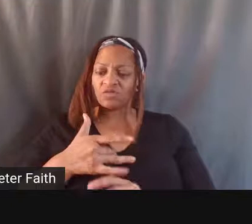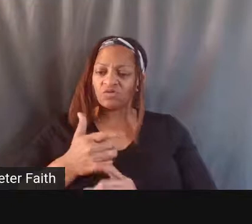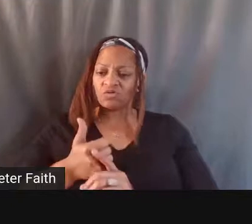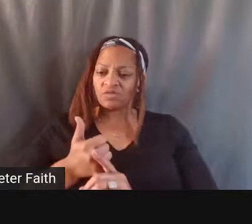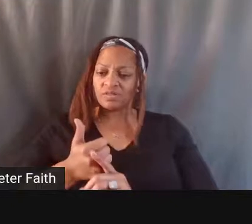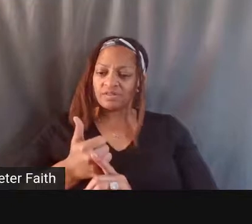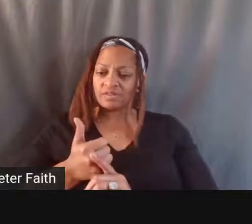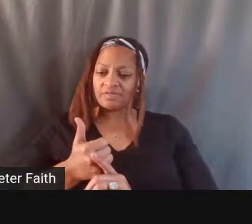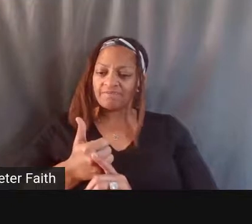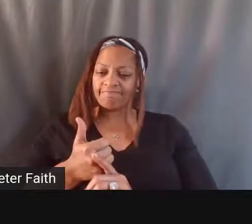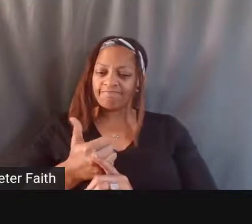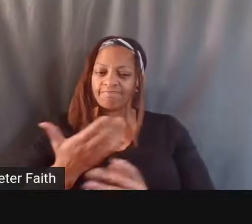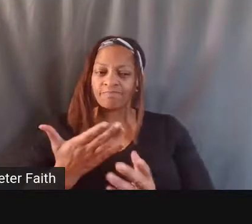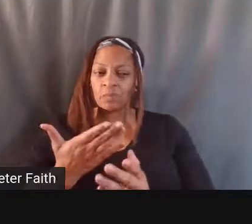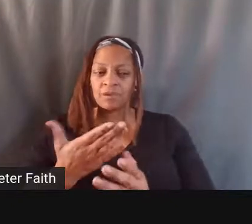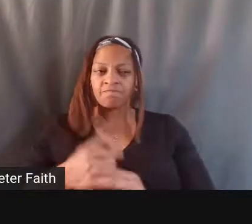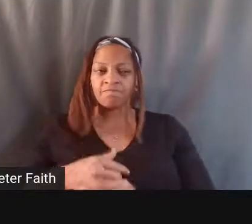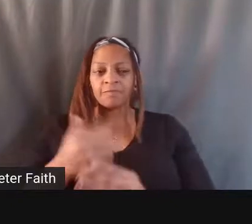tingling,